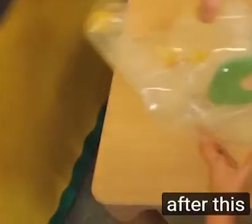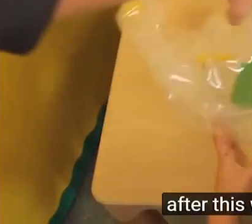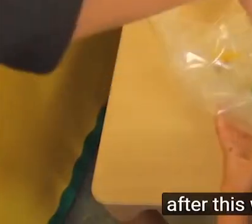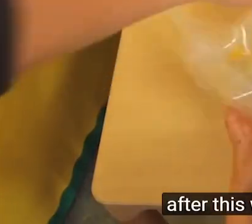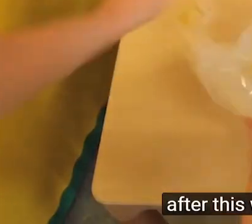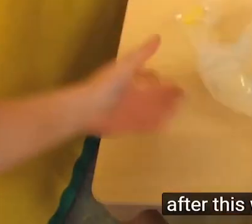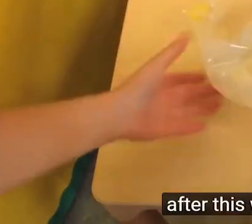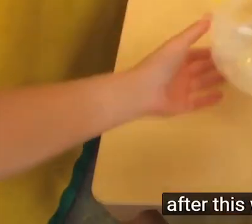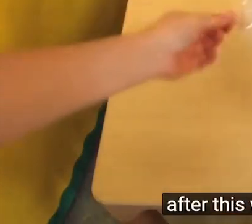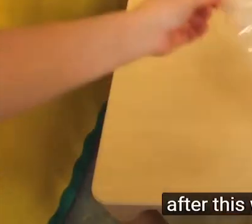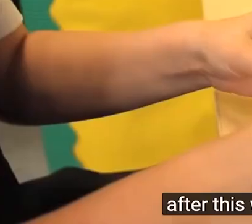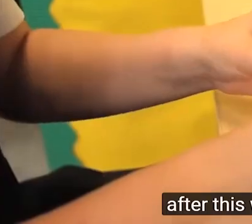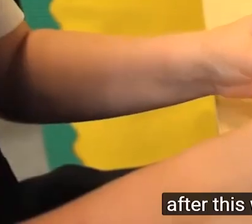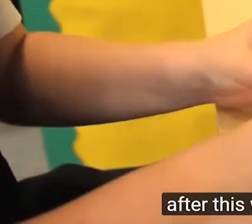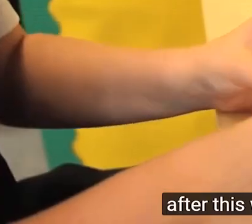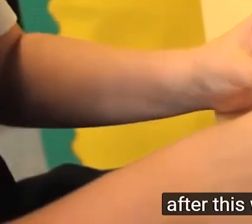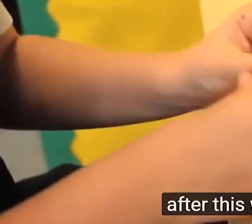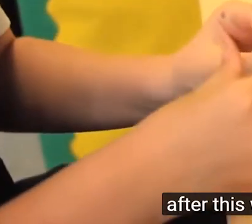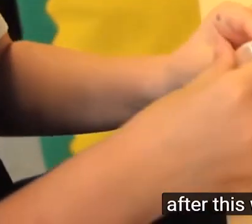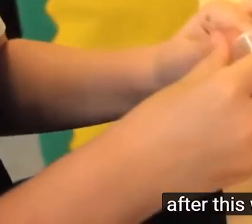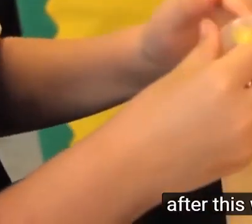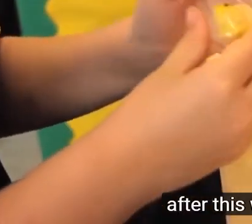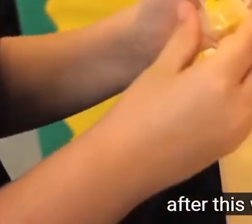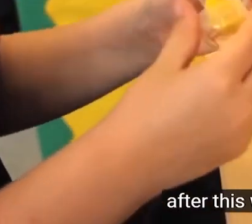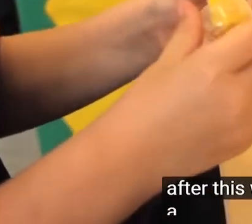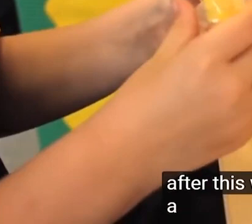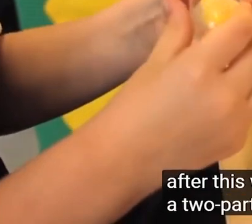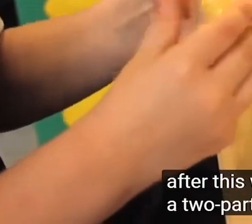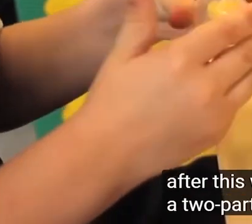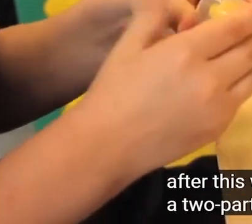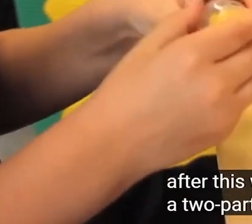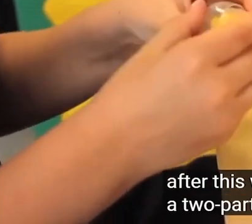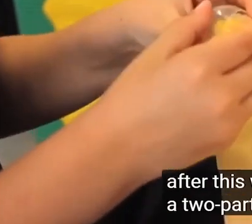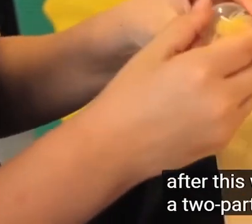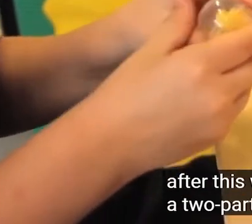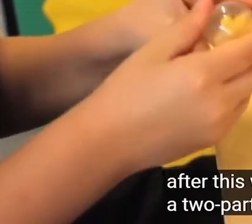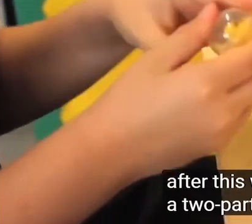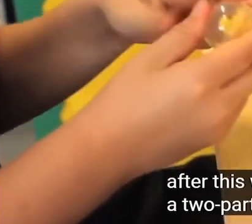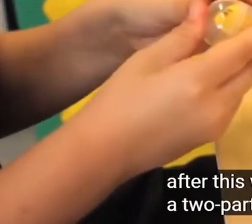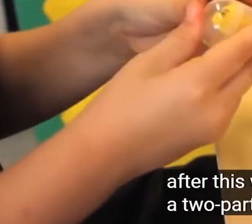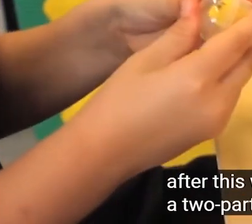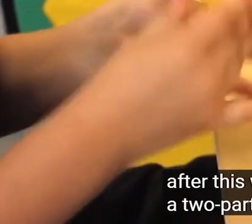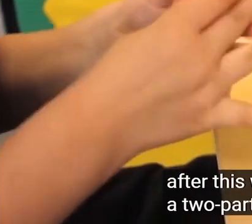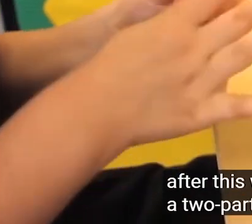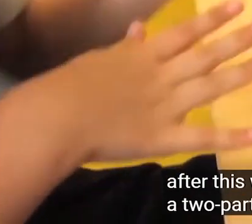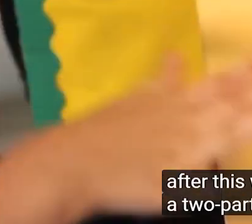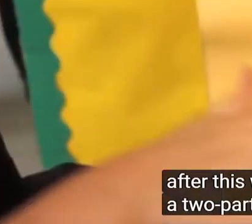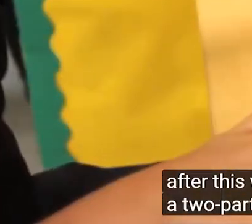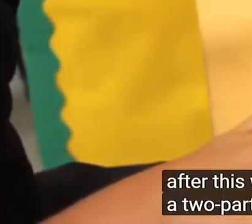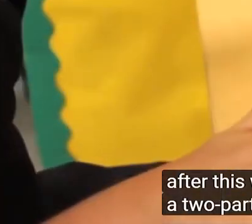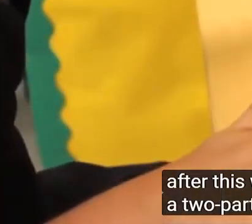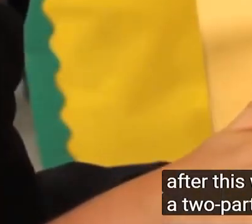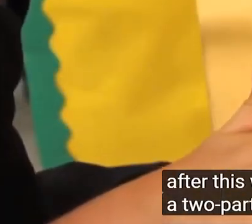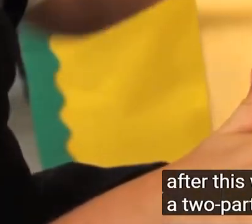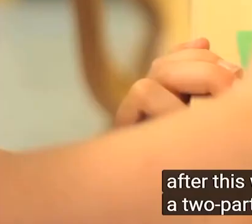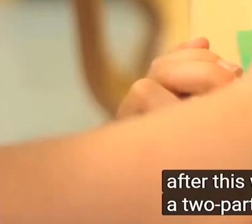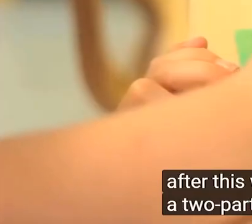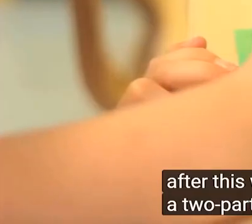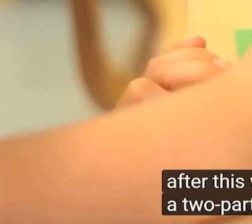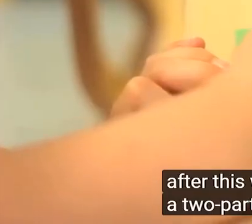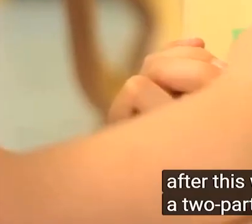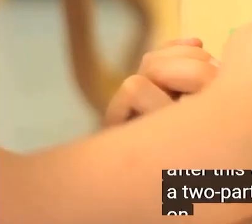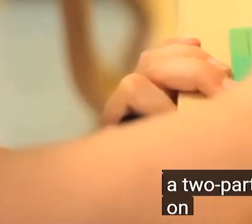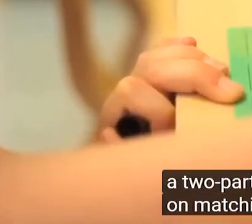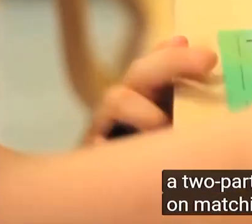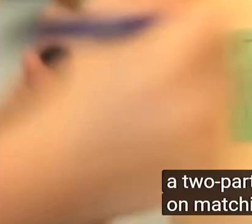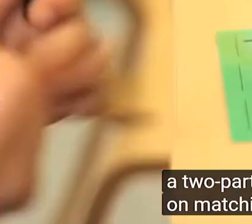After this, we'll make it harder by doing a 2-part posting exercise. We